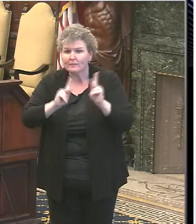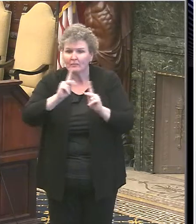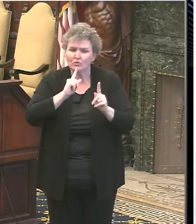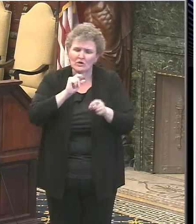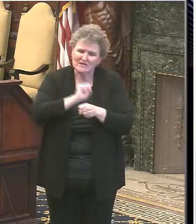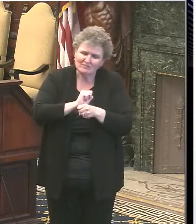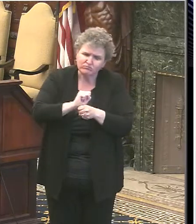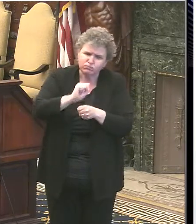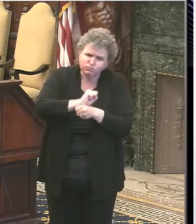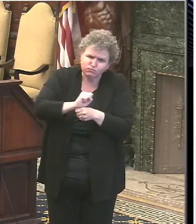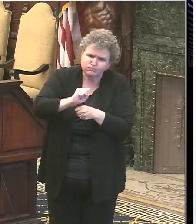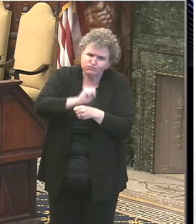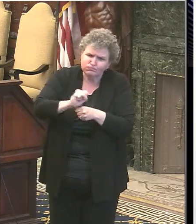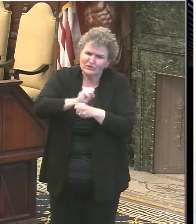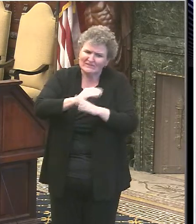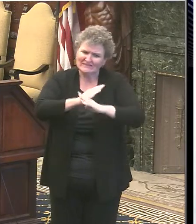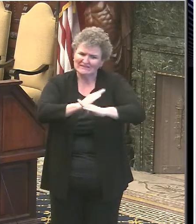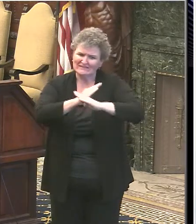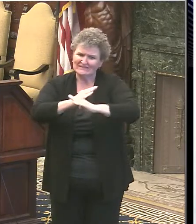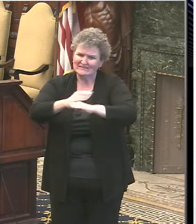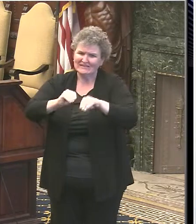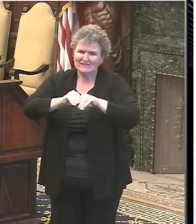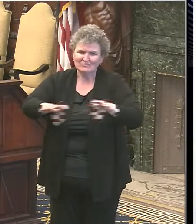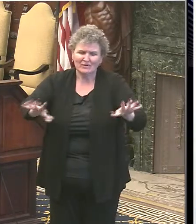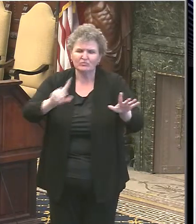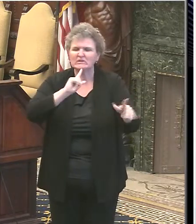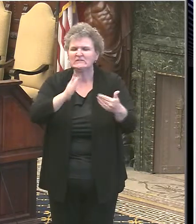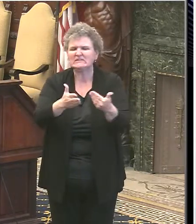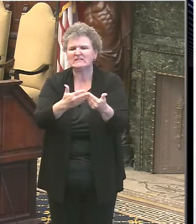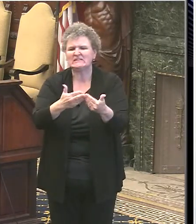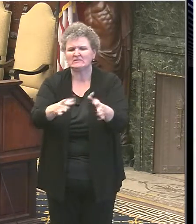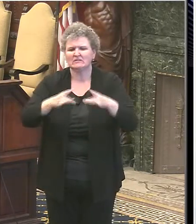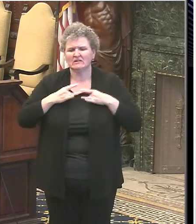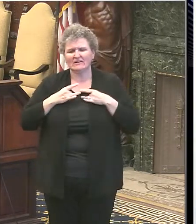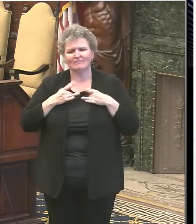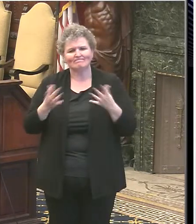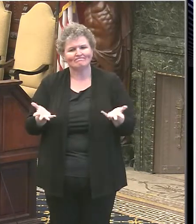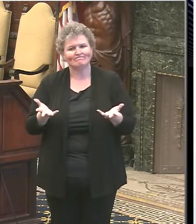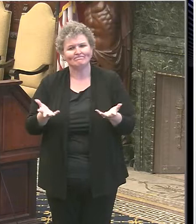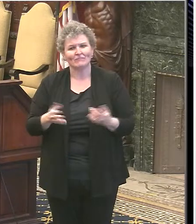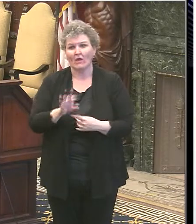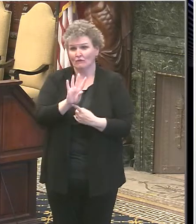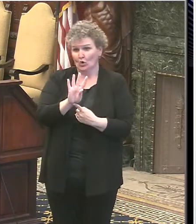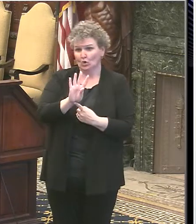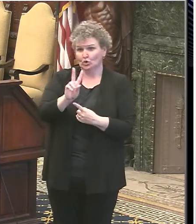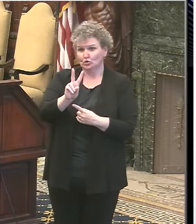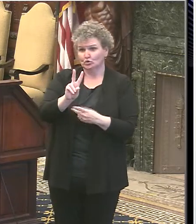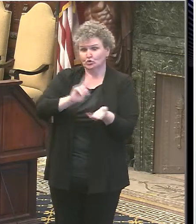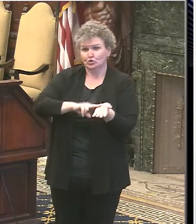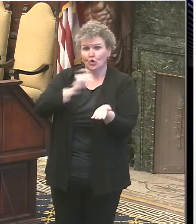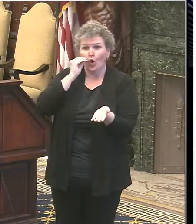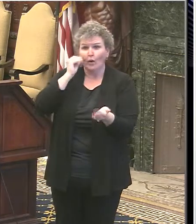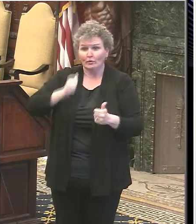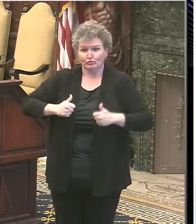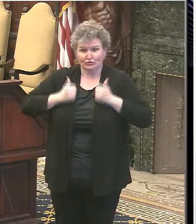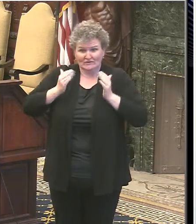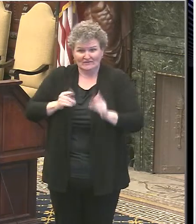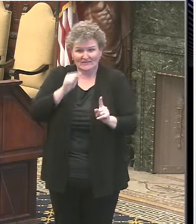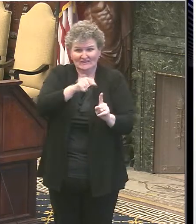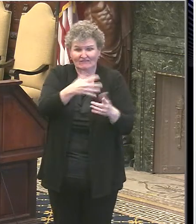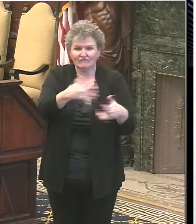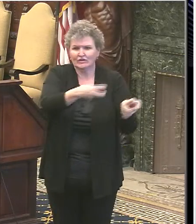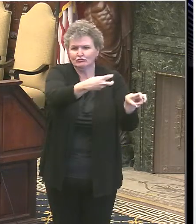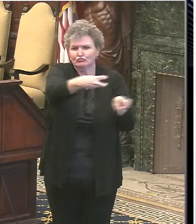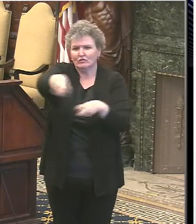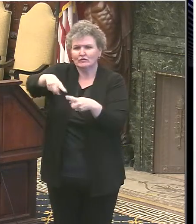it's not easy. Right now, we have 42 nursing home residents who have been transferred to the city's COVID relief unit. That is a